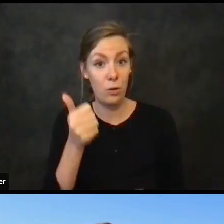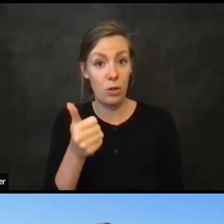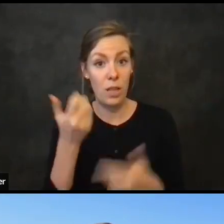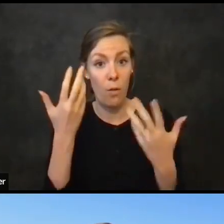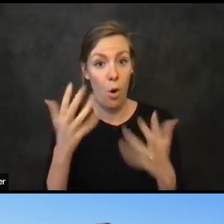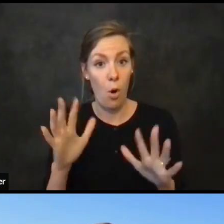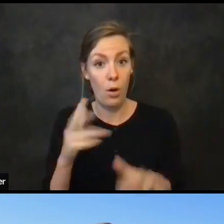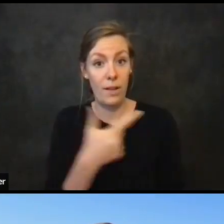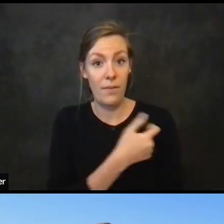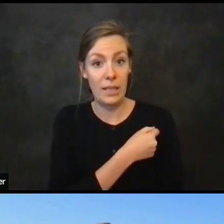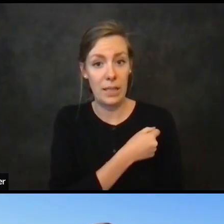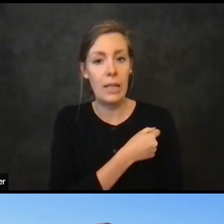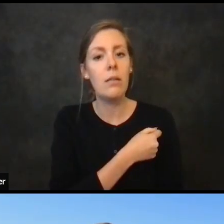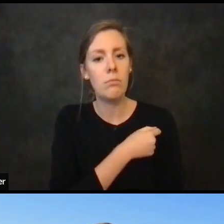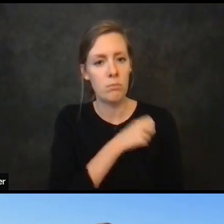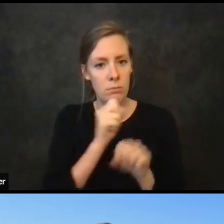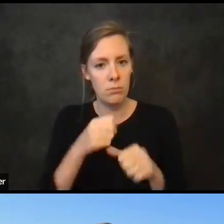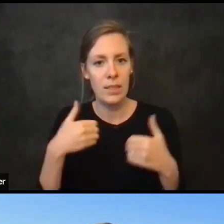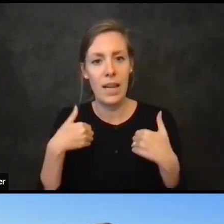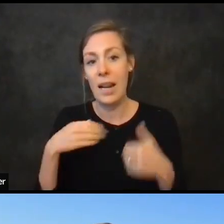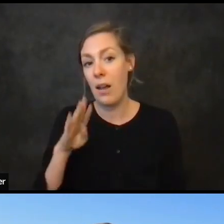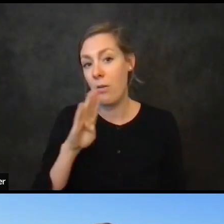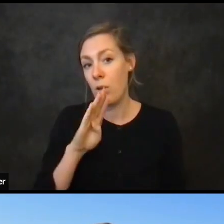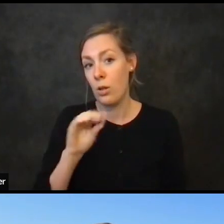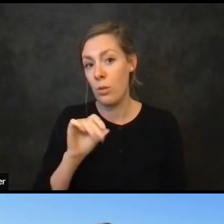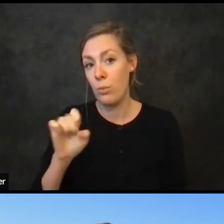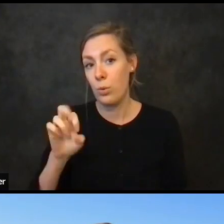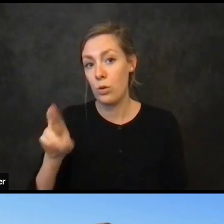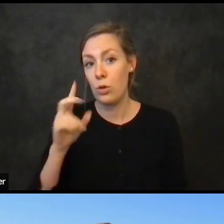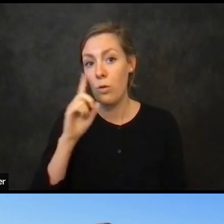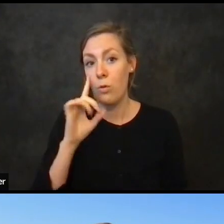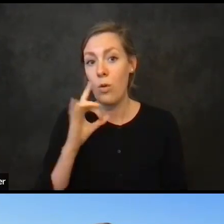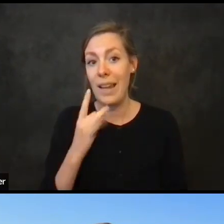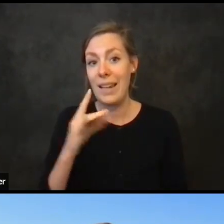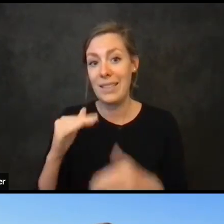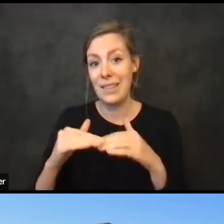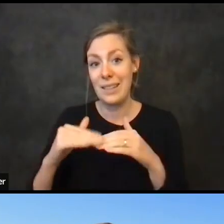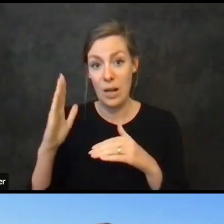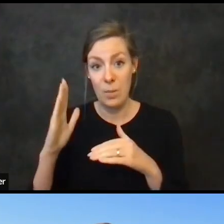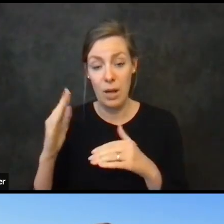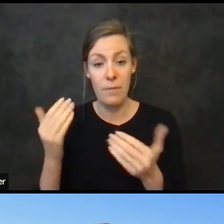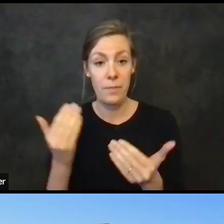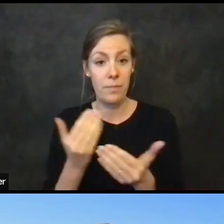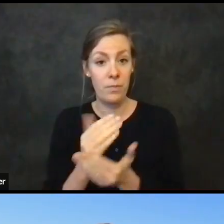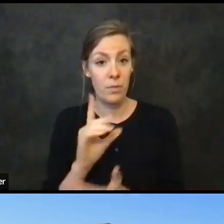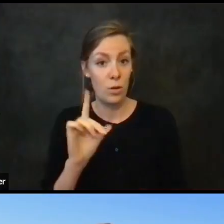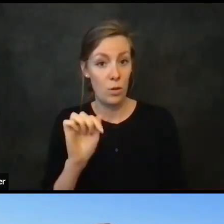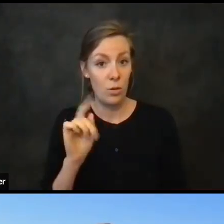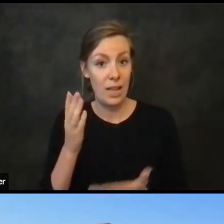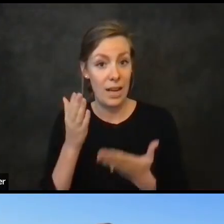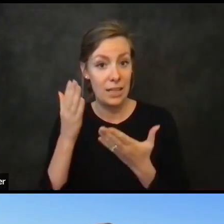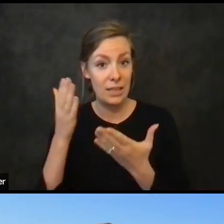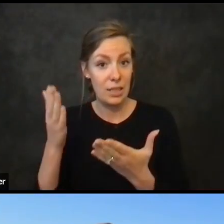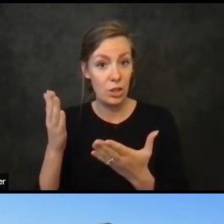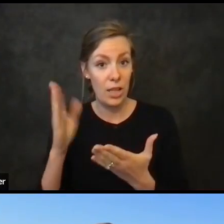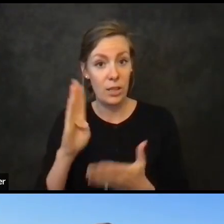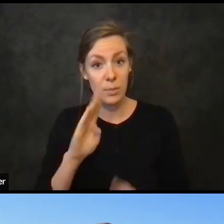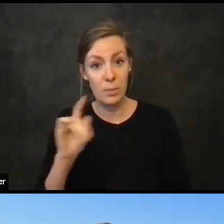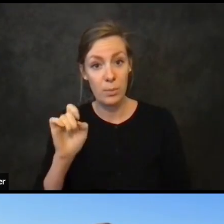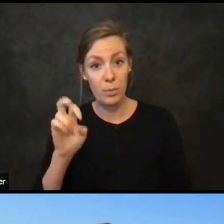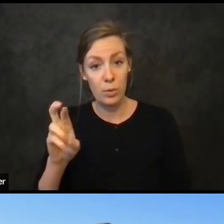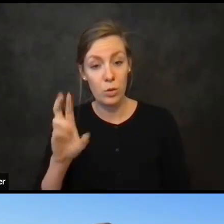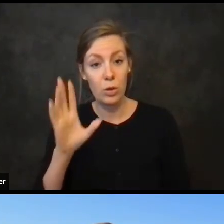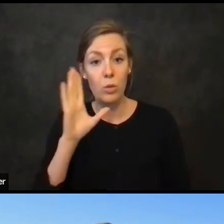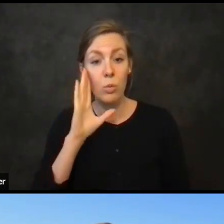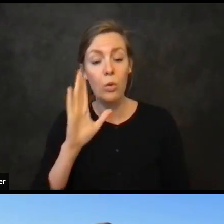booster shot, which is available to anyone 18 and older. Some new data suggests that getting a booster shot is actually going to be